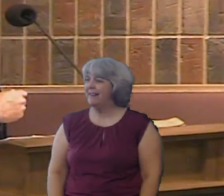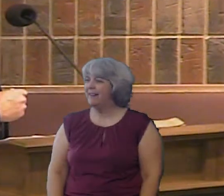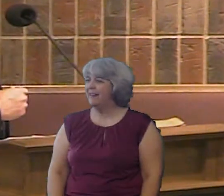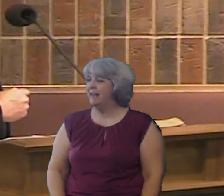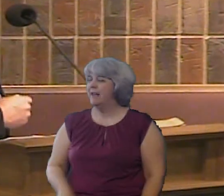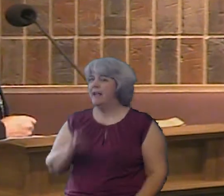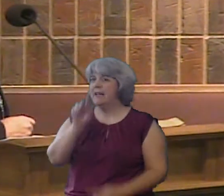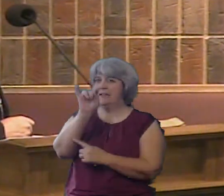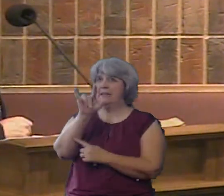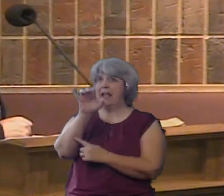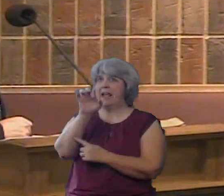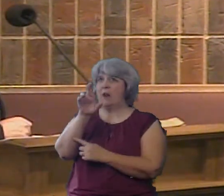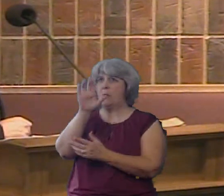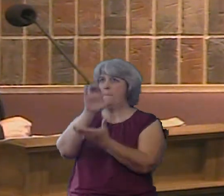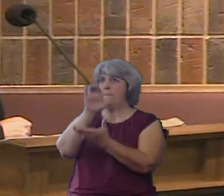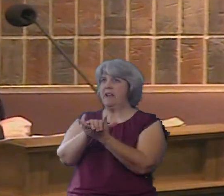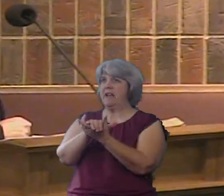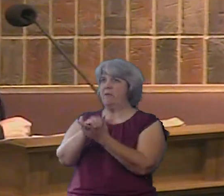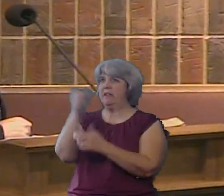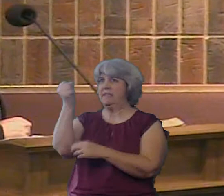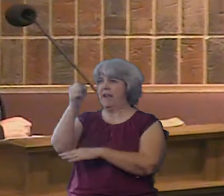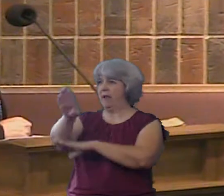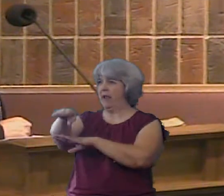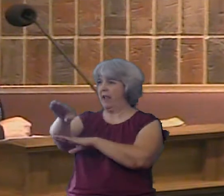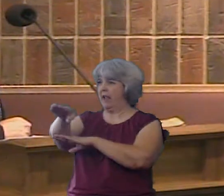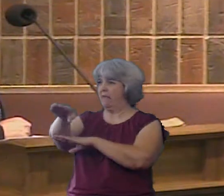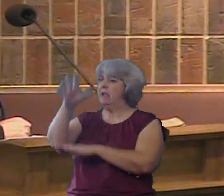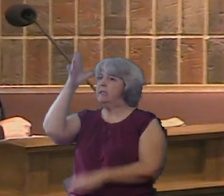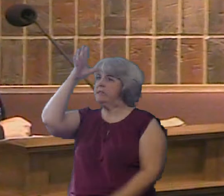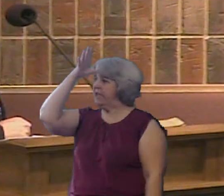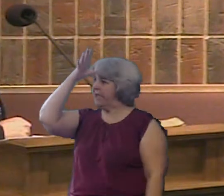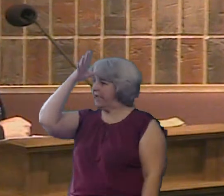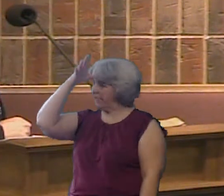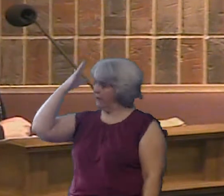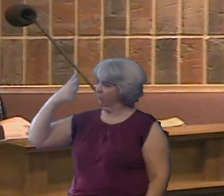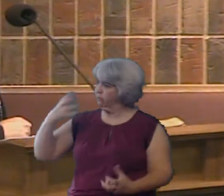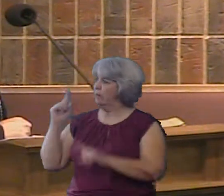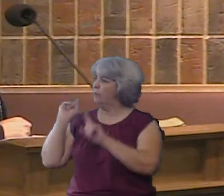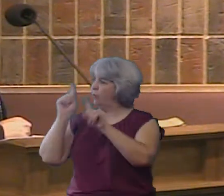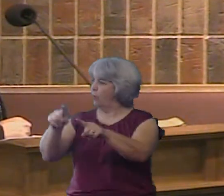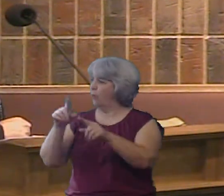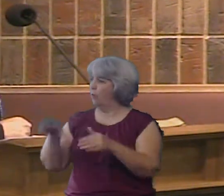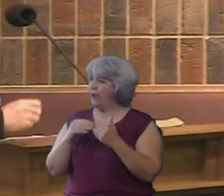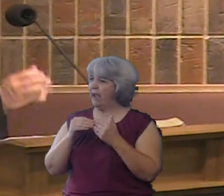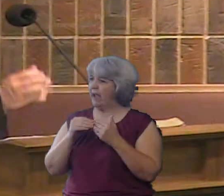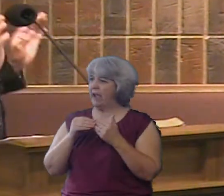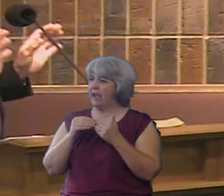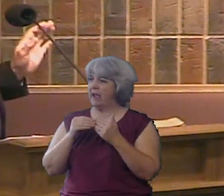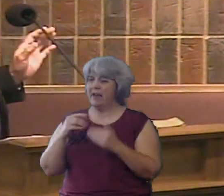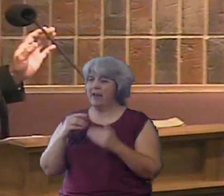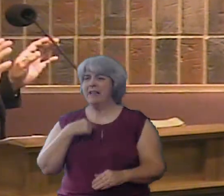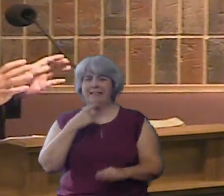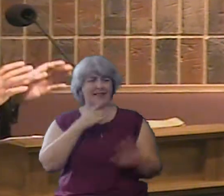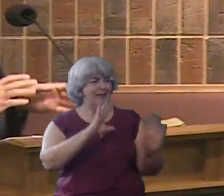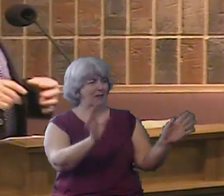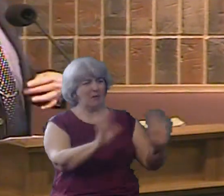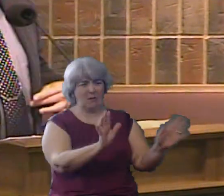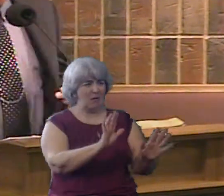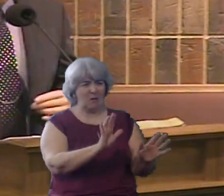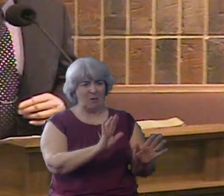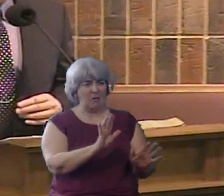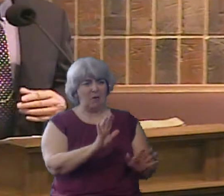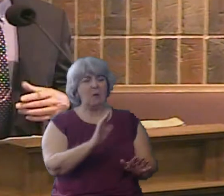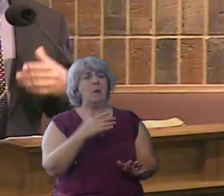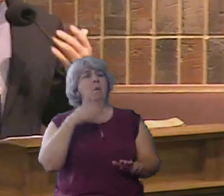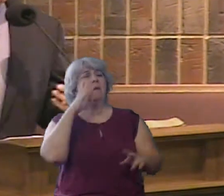on Sunday or Saturday afternoon, and Dad wanted to be there. I told him coming up, I said, Dad, you don't have to come out. We'll come by